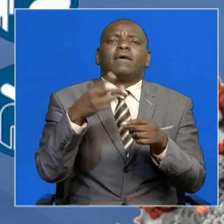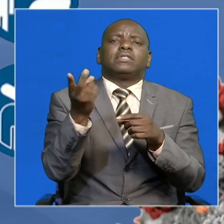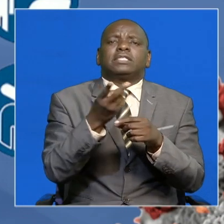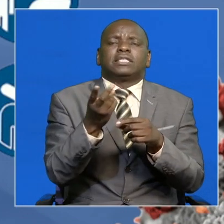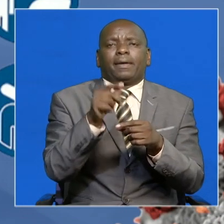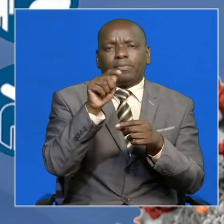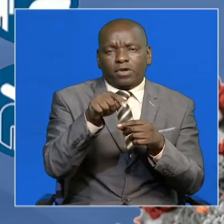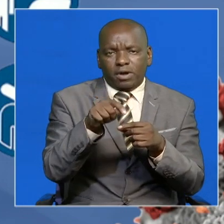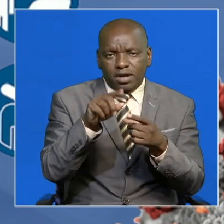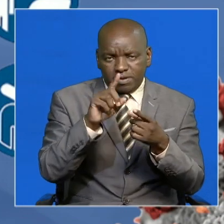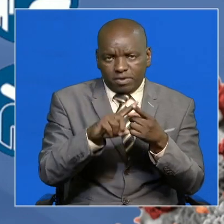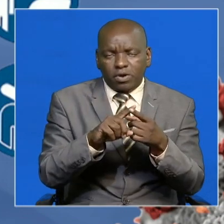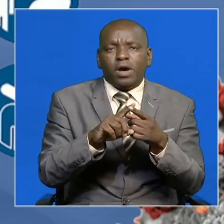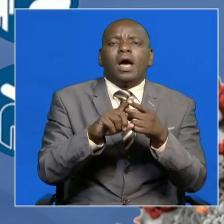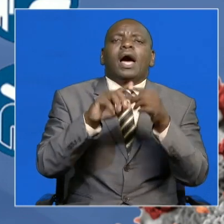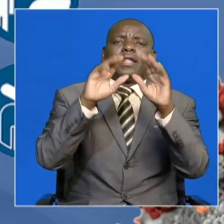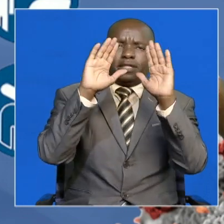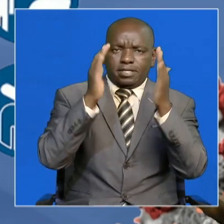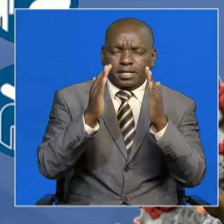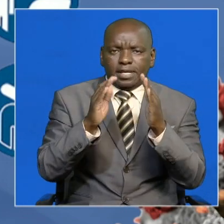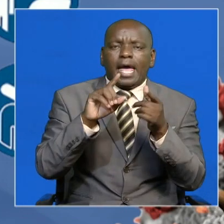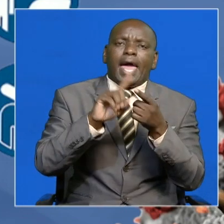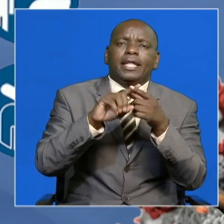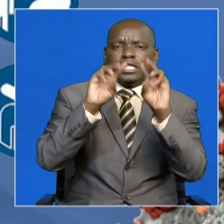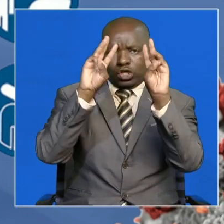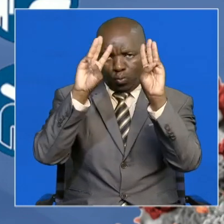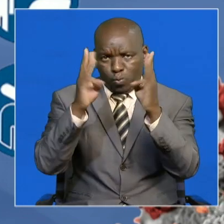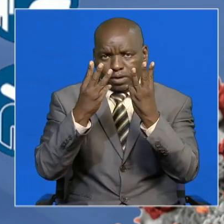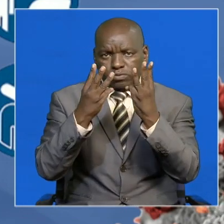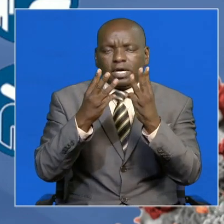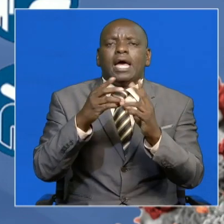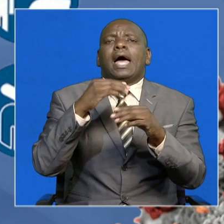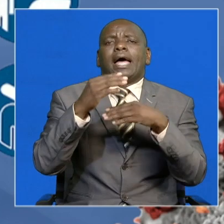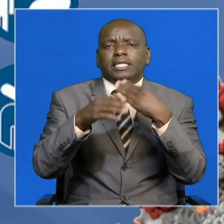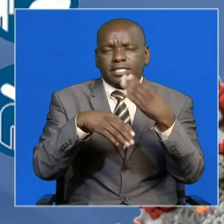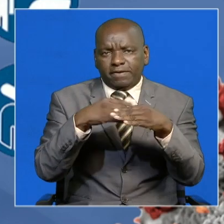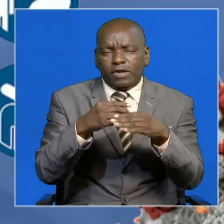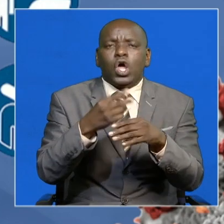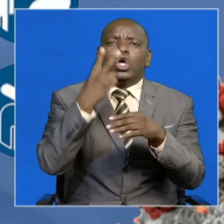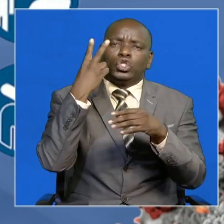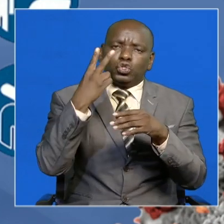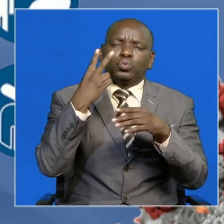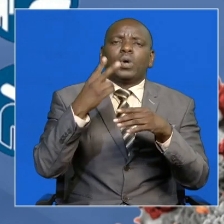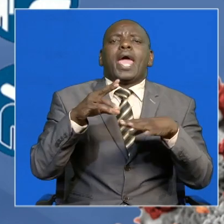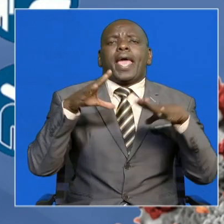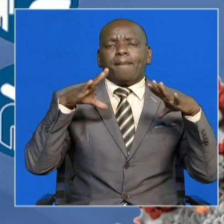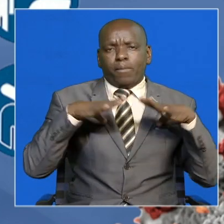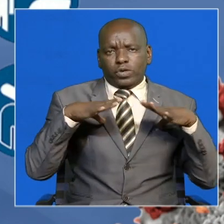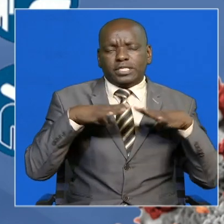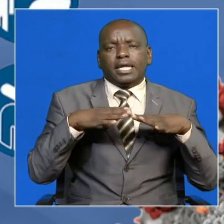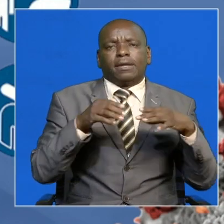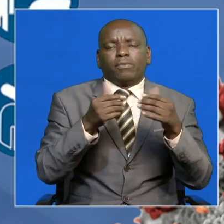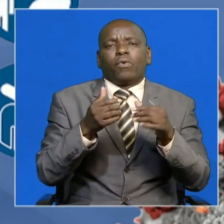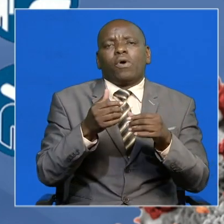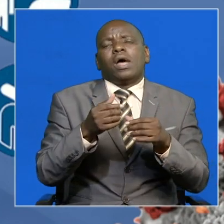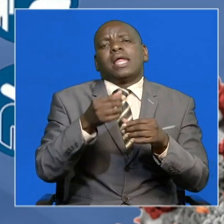similar to those used regionally and globally, and consist of the following two key elements.